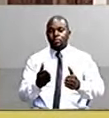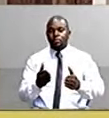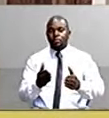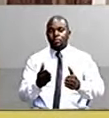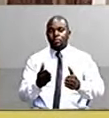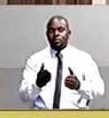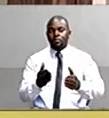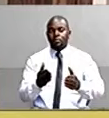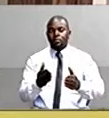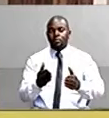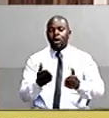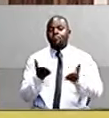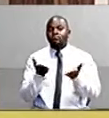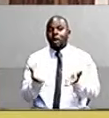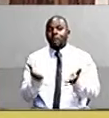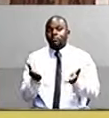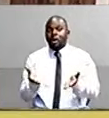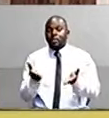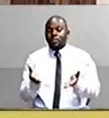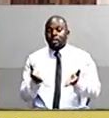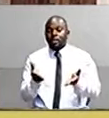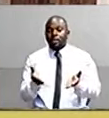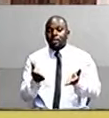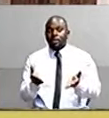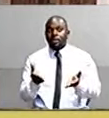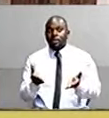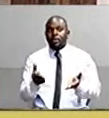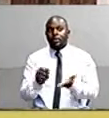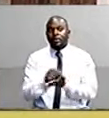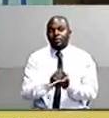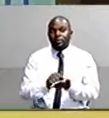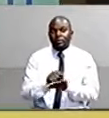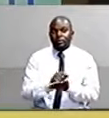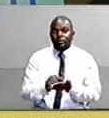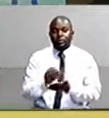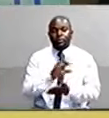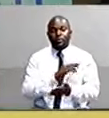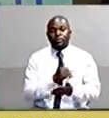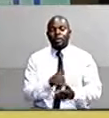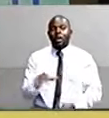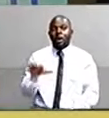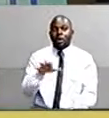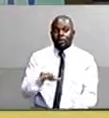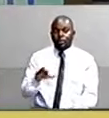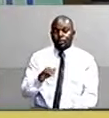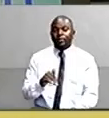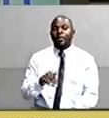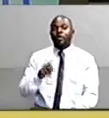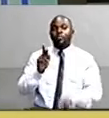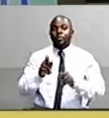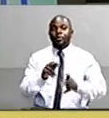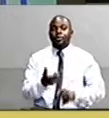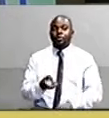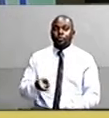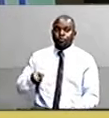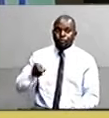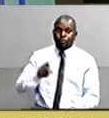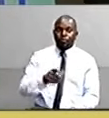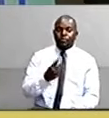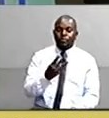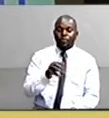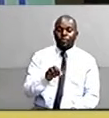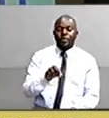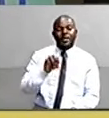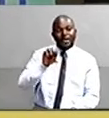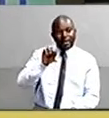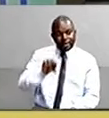respecting the existence of that natural resource? Urbanization and population growth of